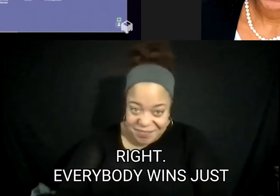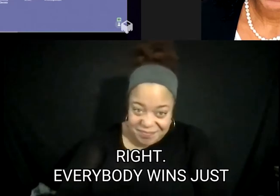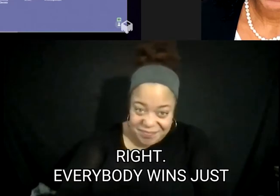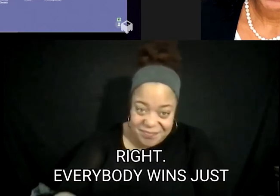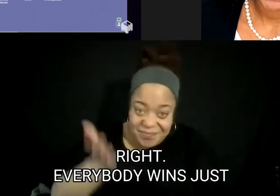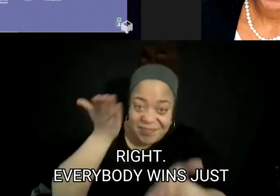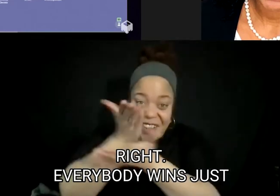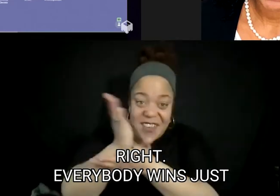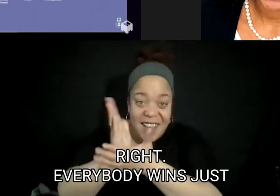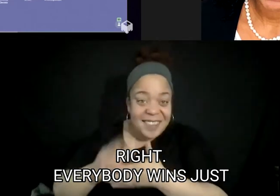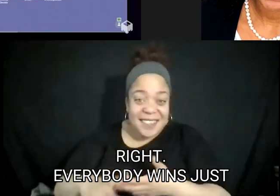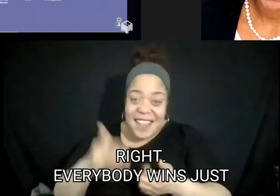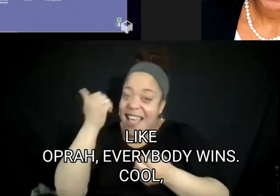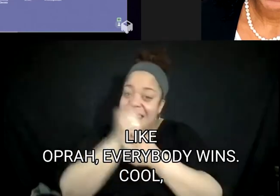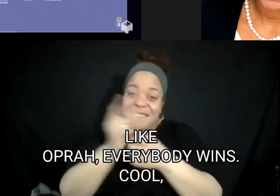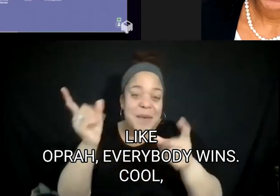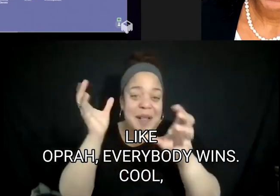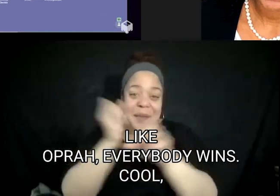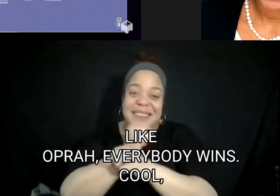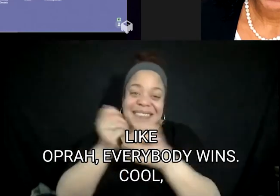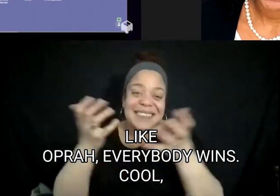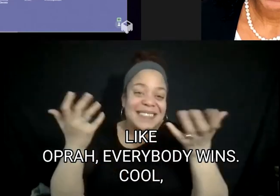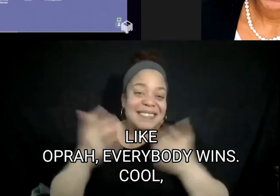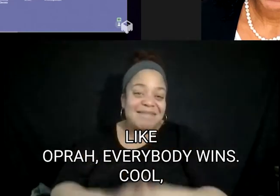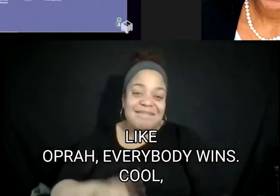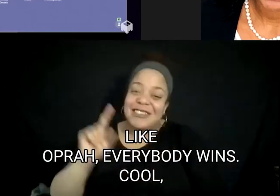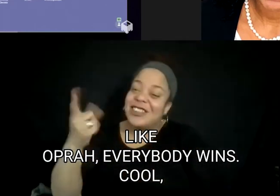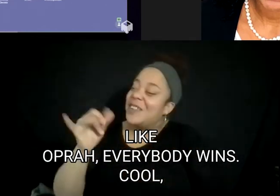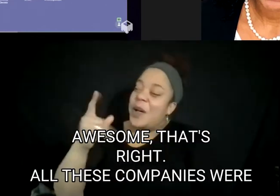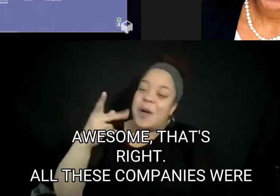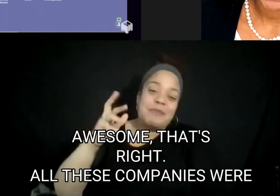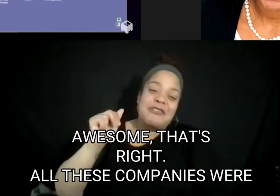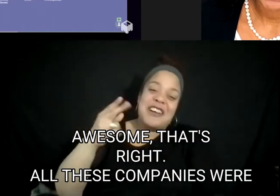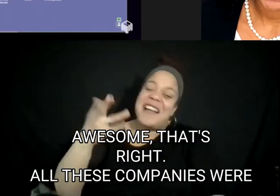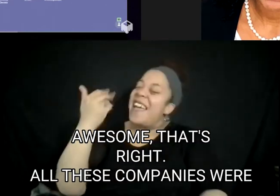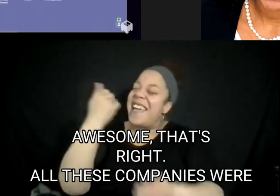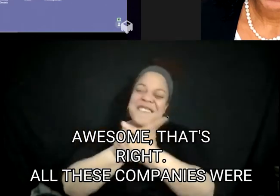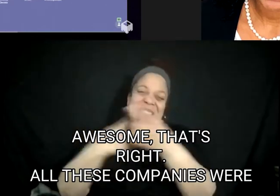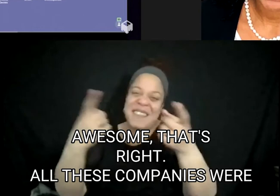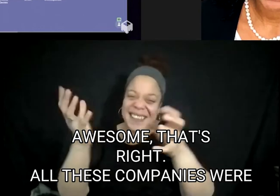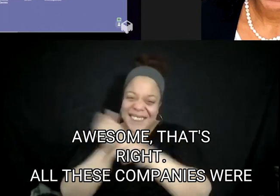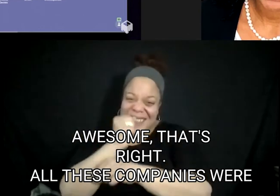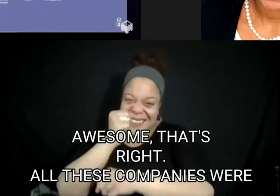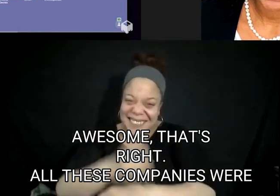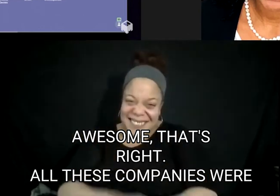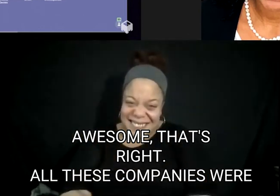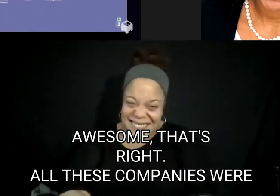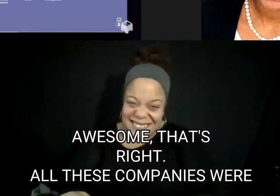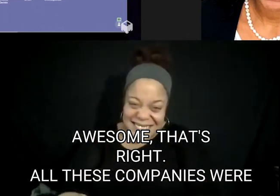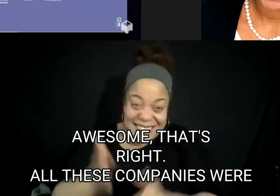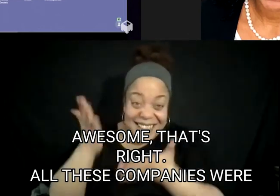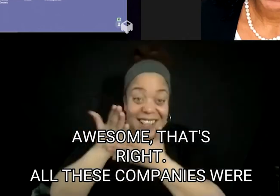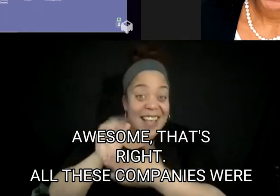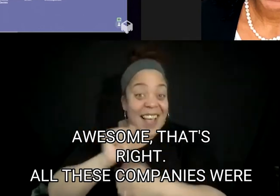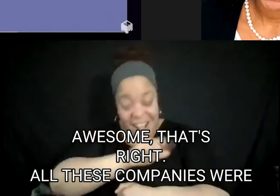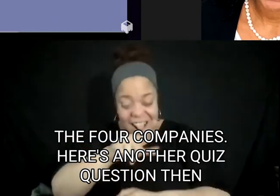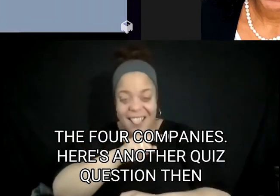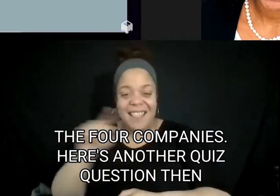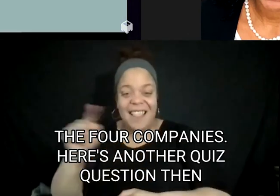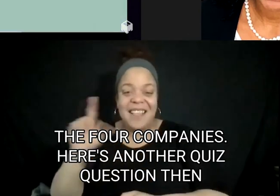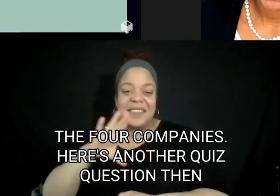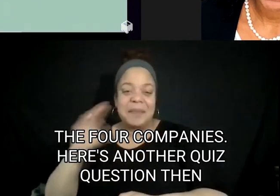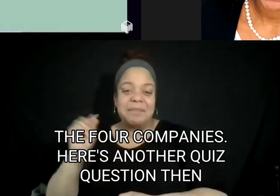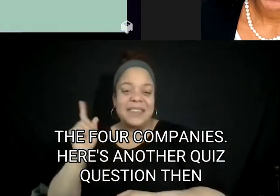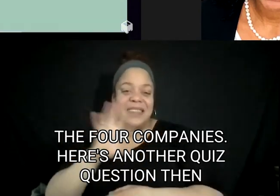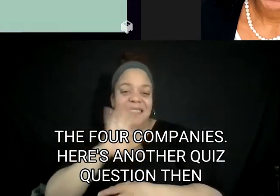right. All of these companies were the four companies. Here's another quiz question then for you. And actually, we might get the leaderboard here.